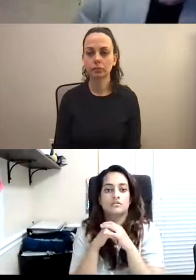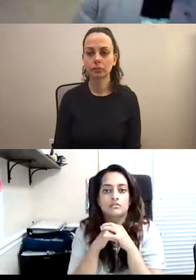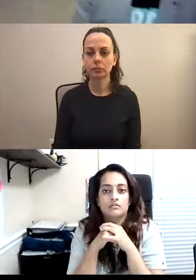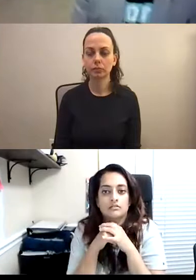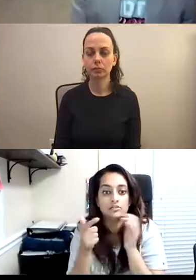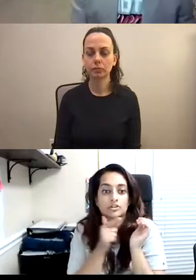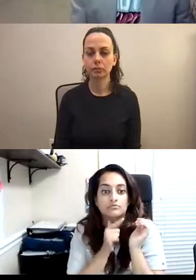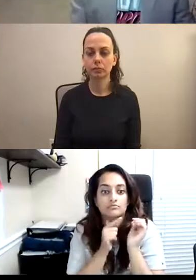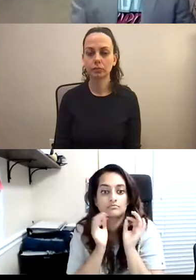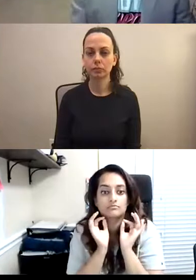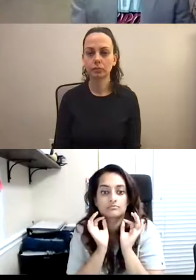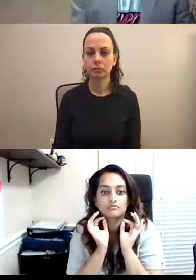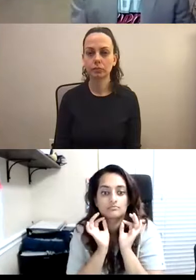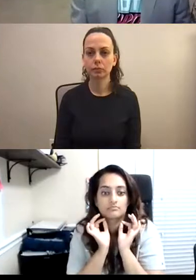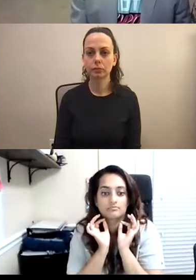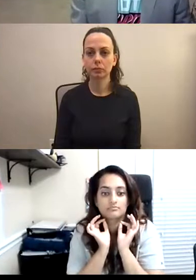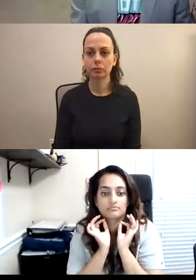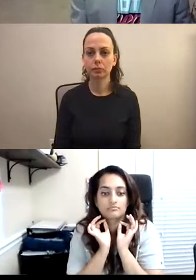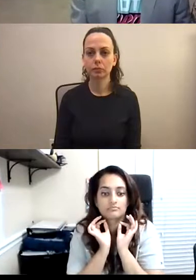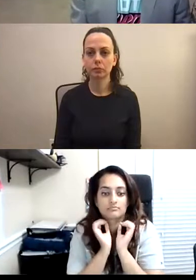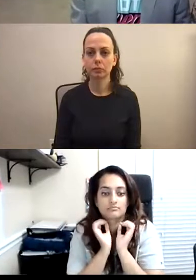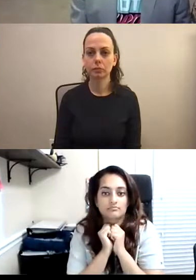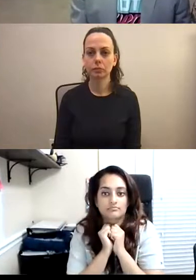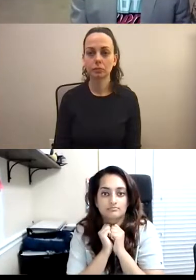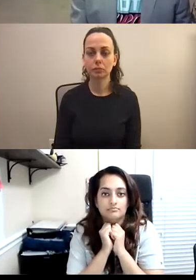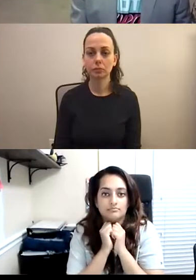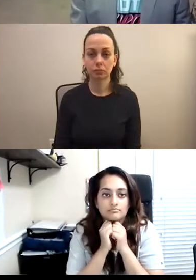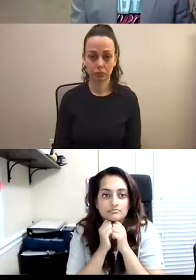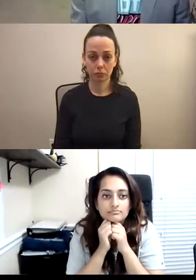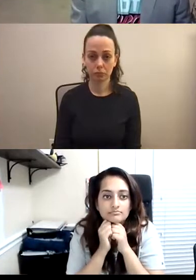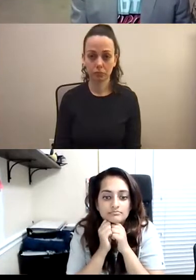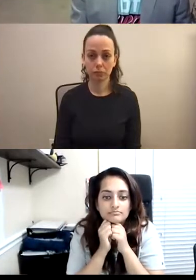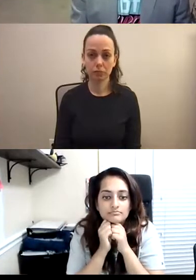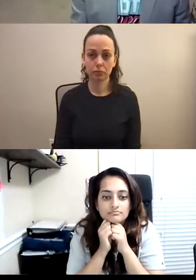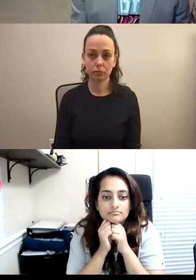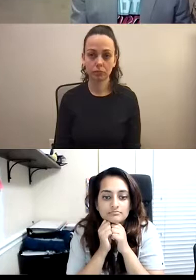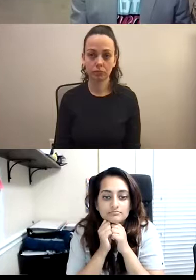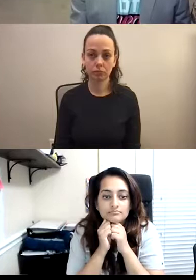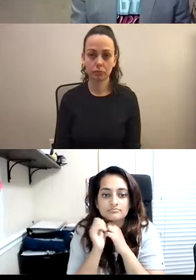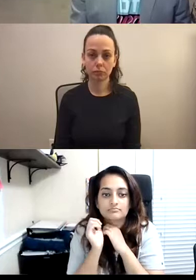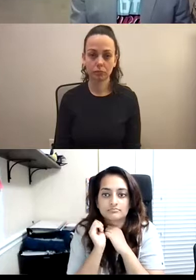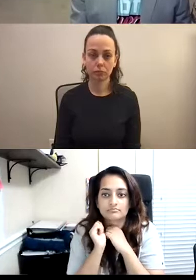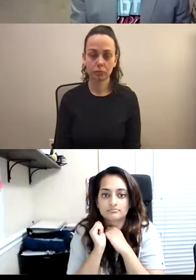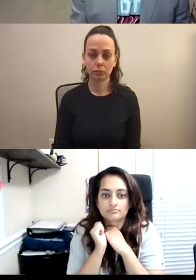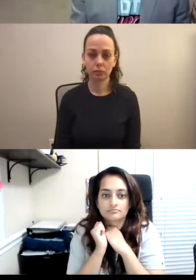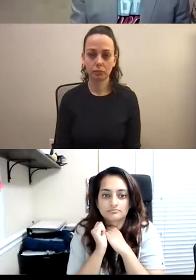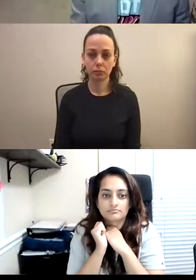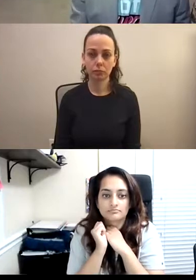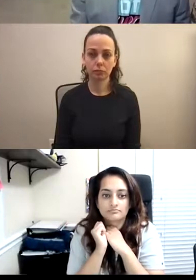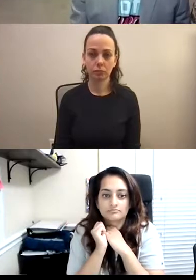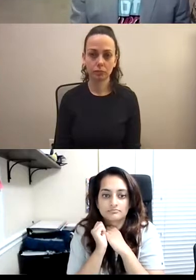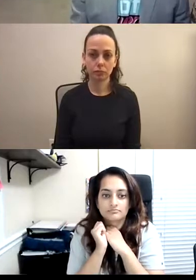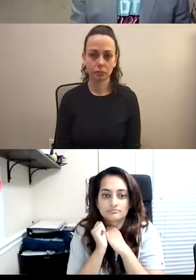I keep not hitting the mute button. Fatima, do you have any perspective on being taken care of in a